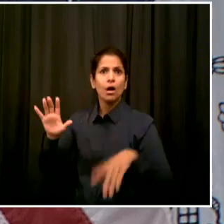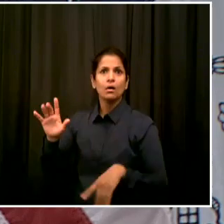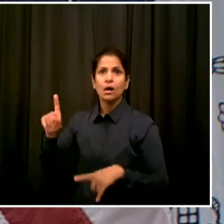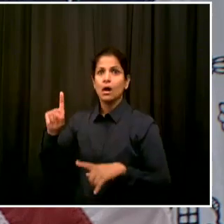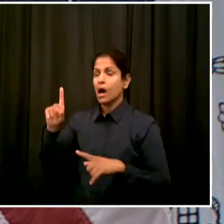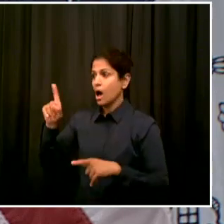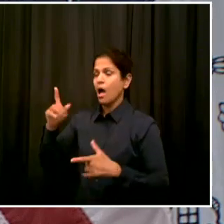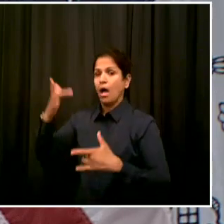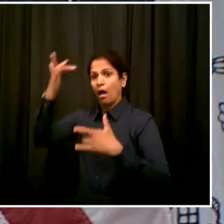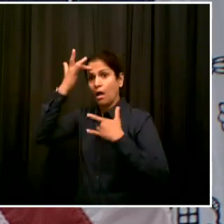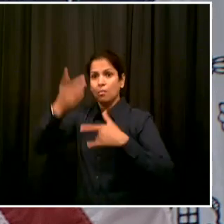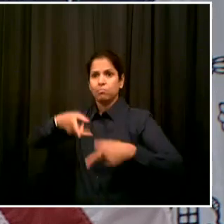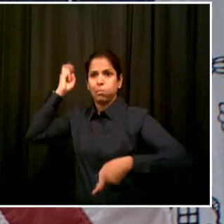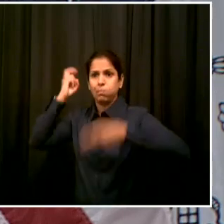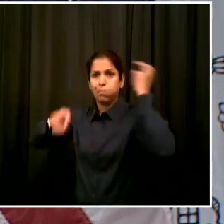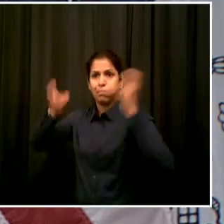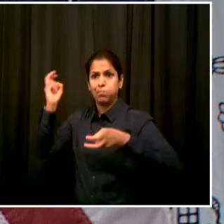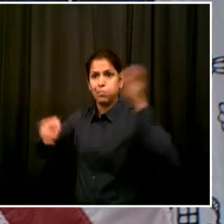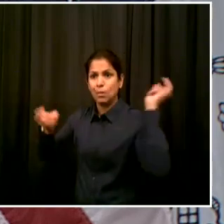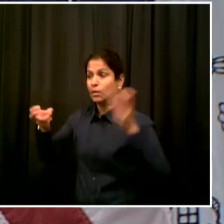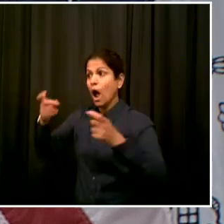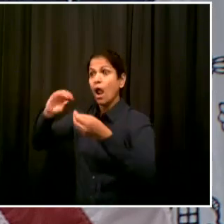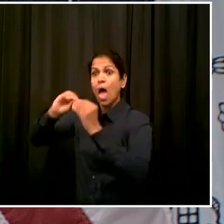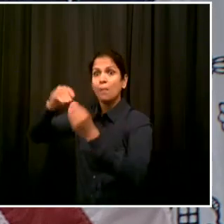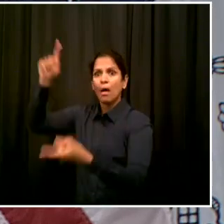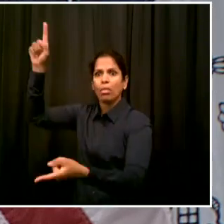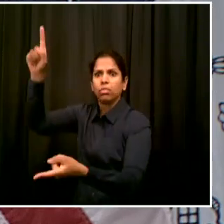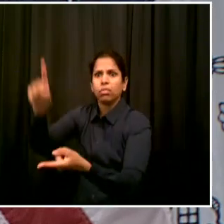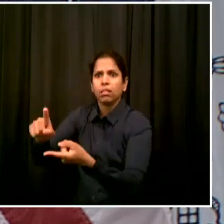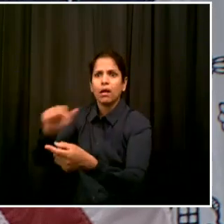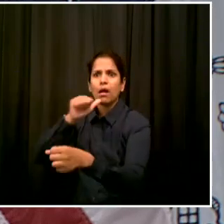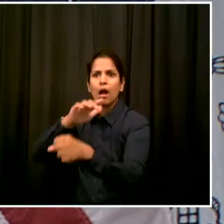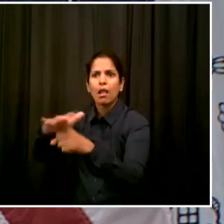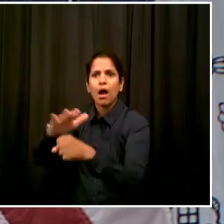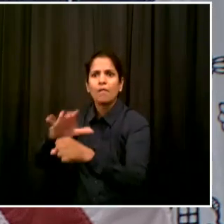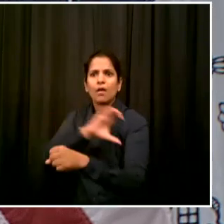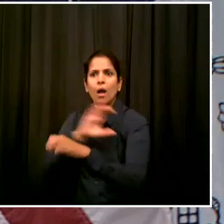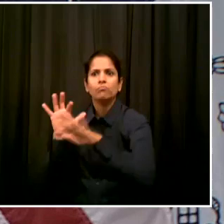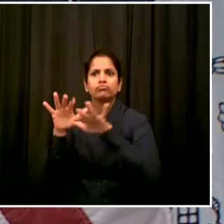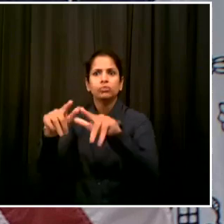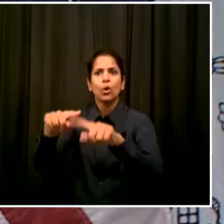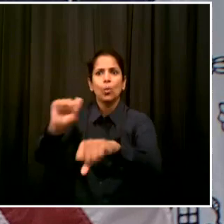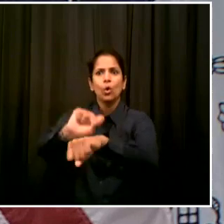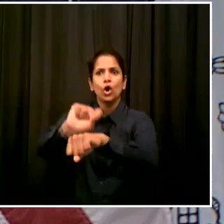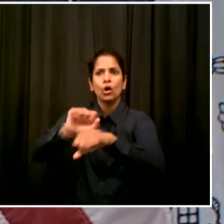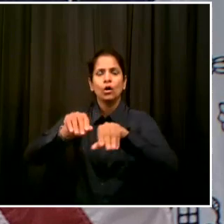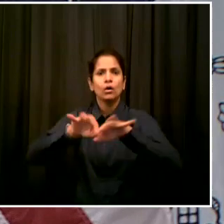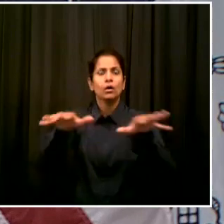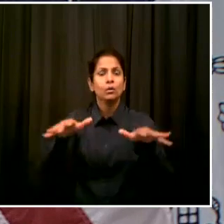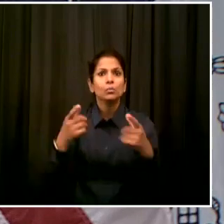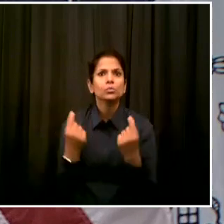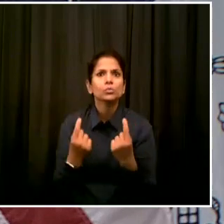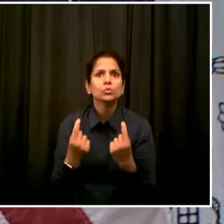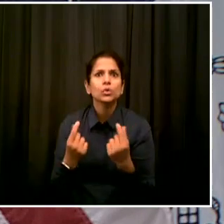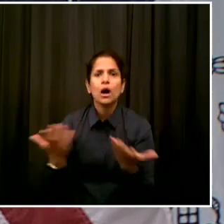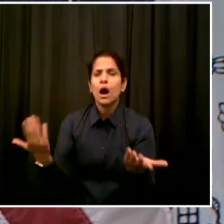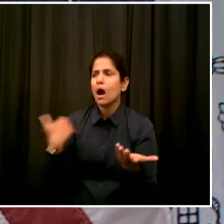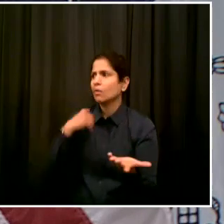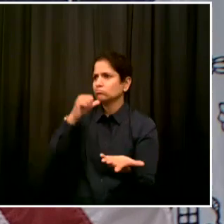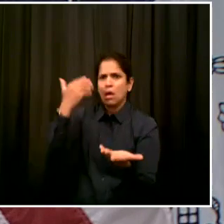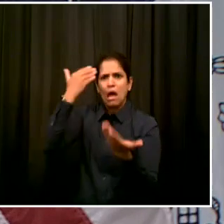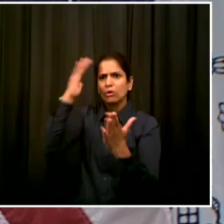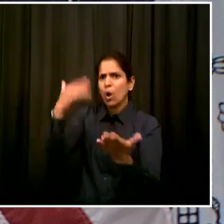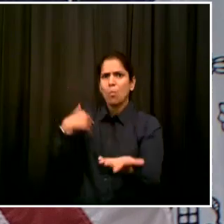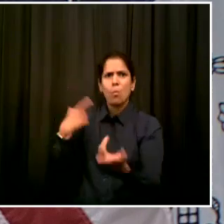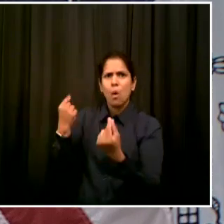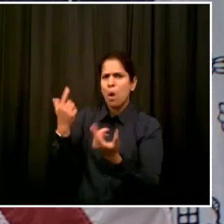of the backlog if it's related to the crisis. But again, I don't have all those facts. I'll find out. I want the CCRB process to work, and I want it to work